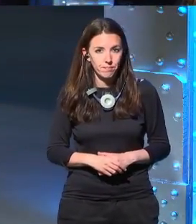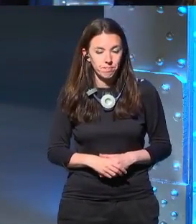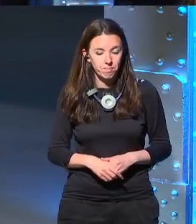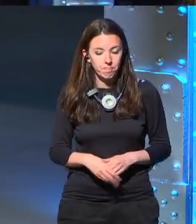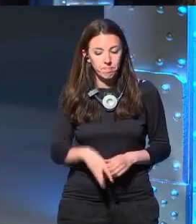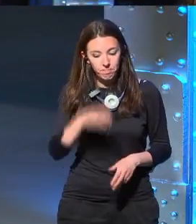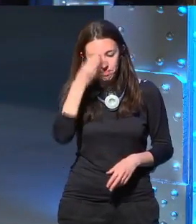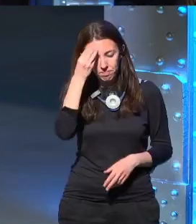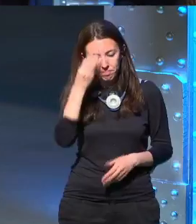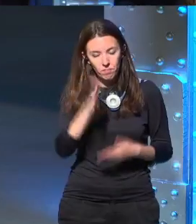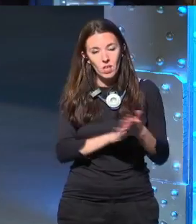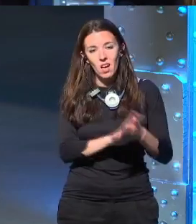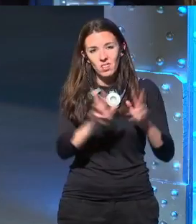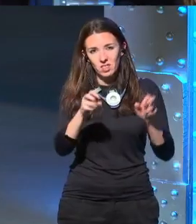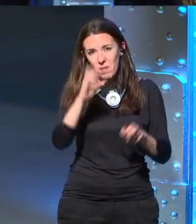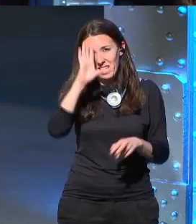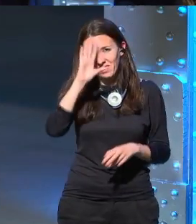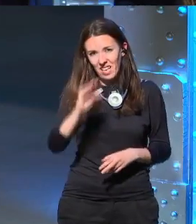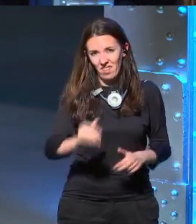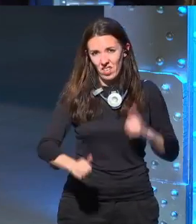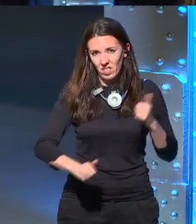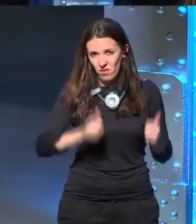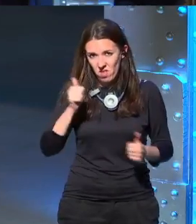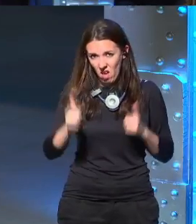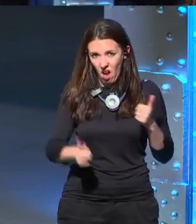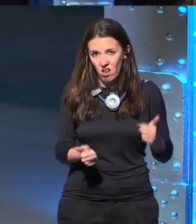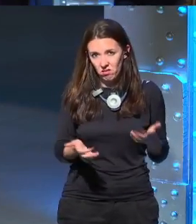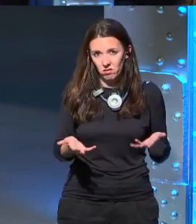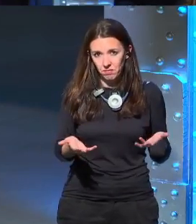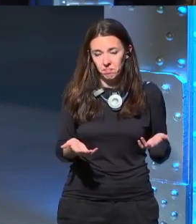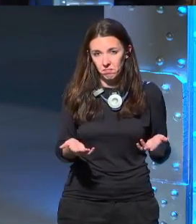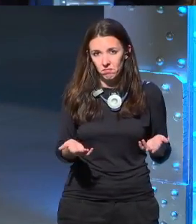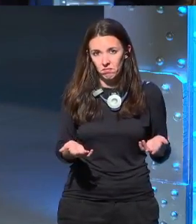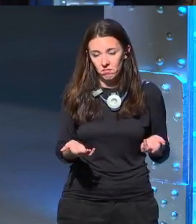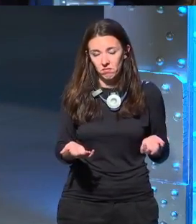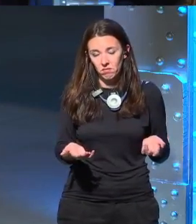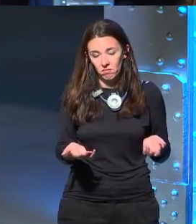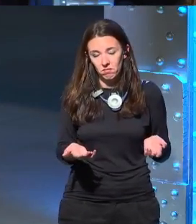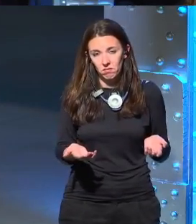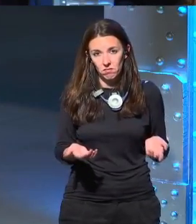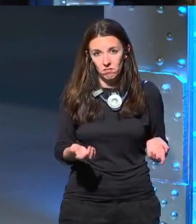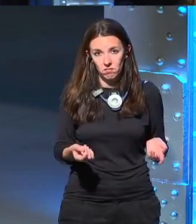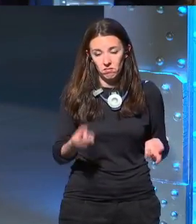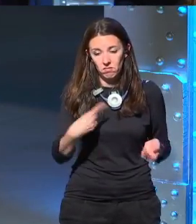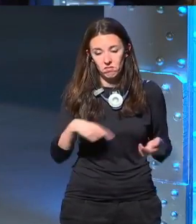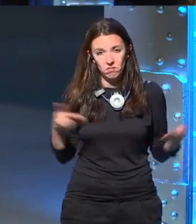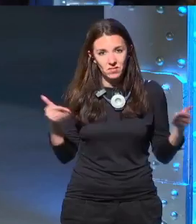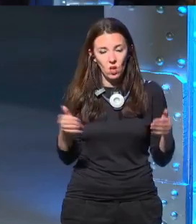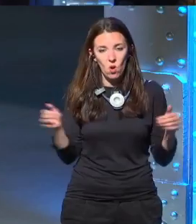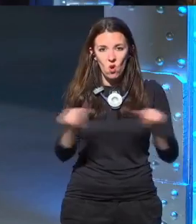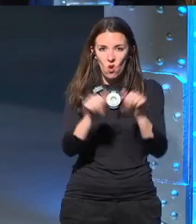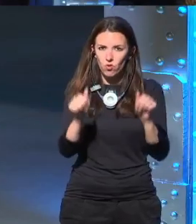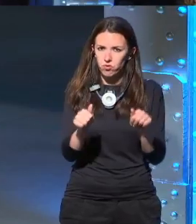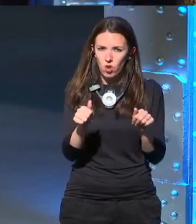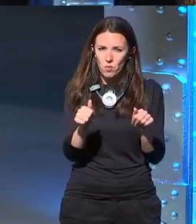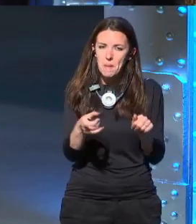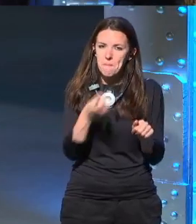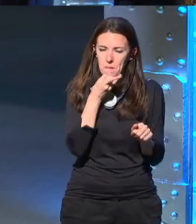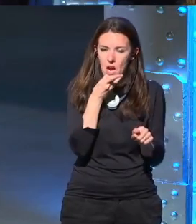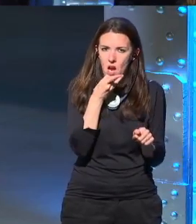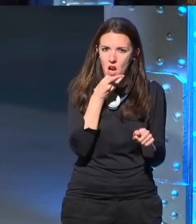say, artificial intelligence, we're approaching it the wrong way. The success